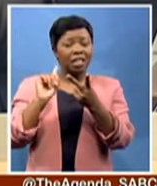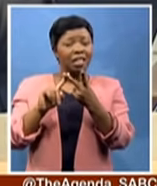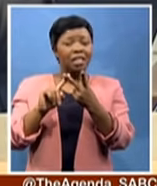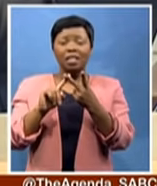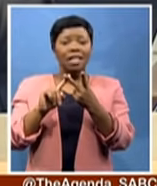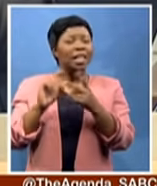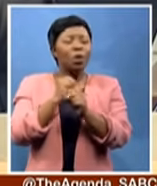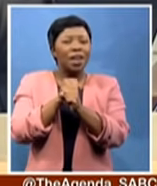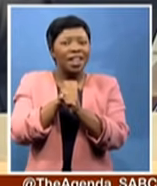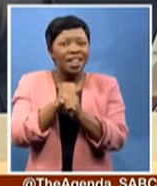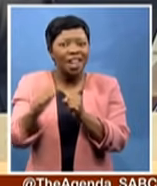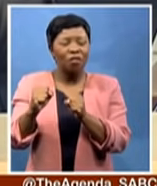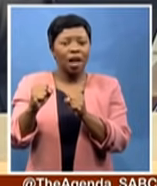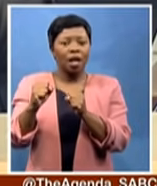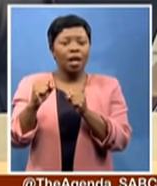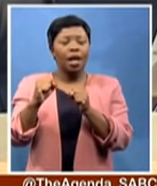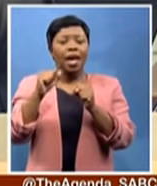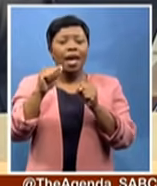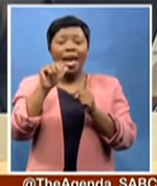to commit acts of corruption.